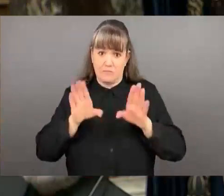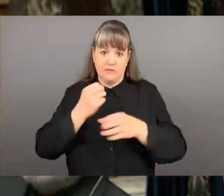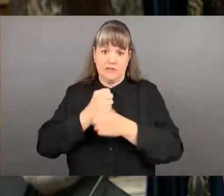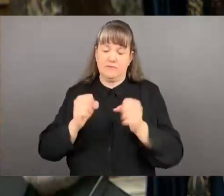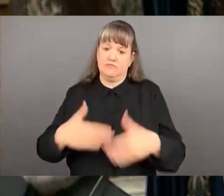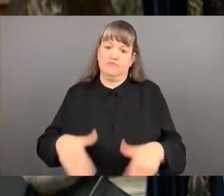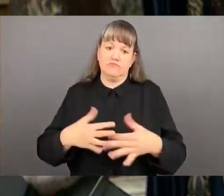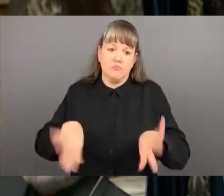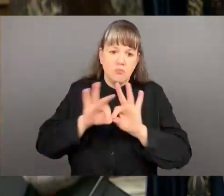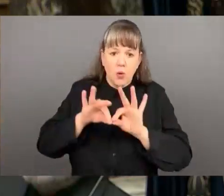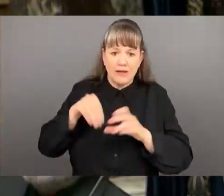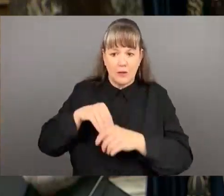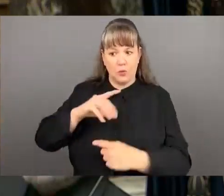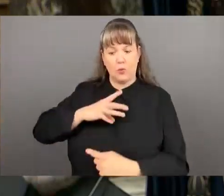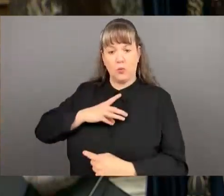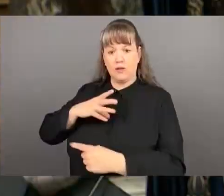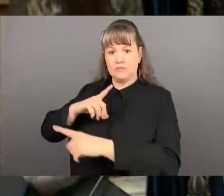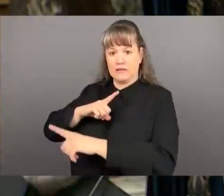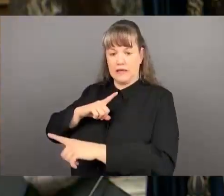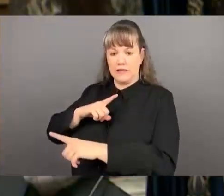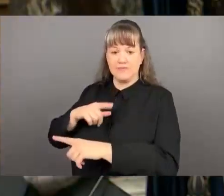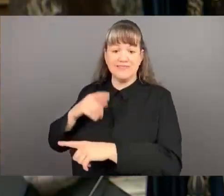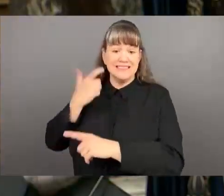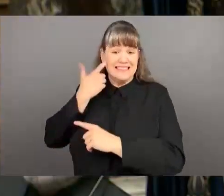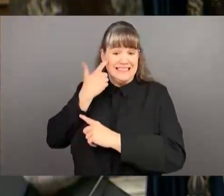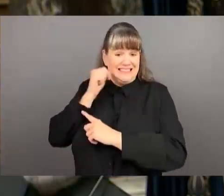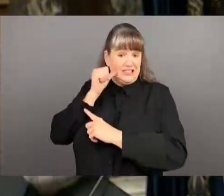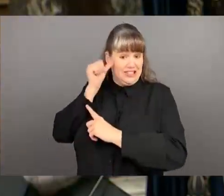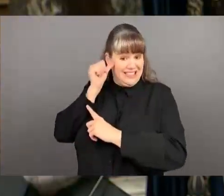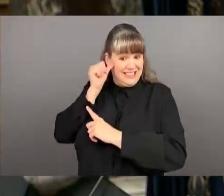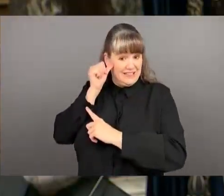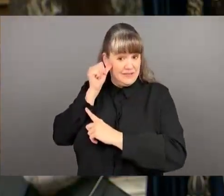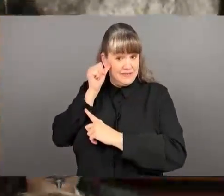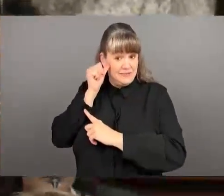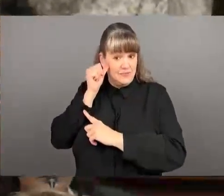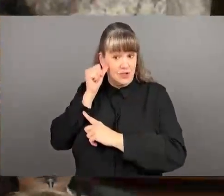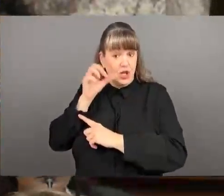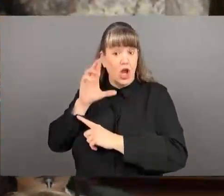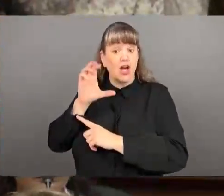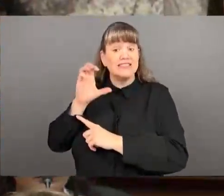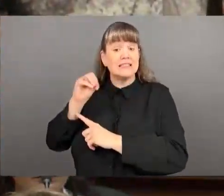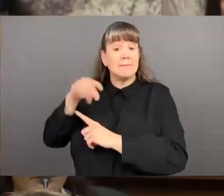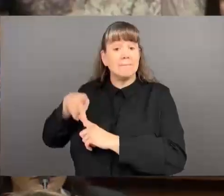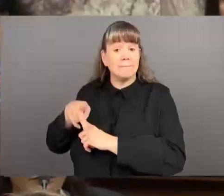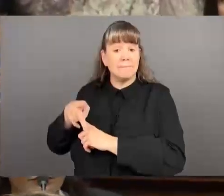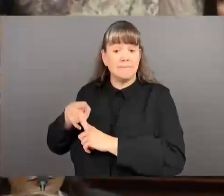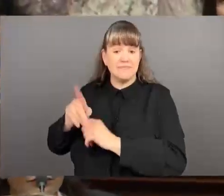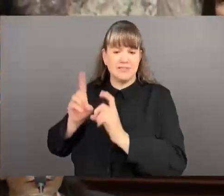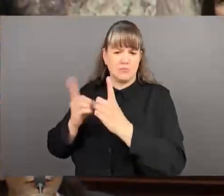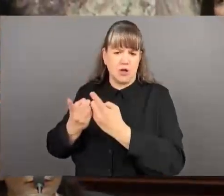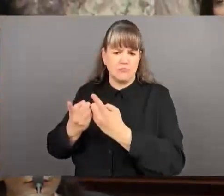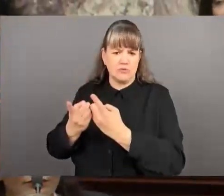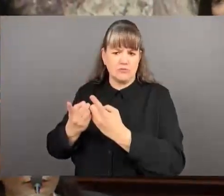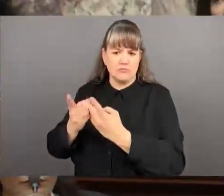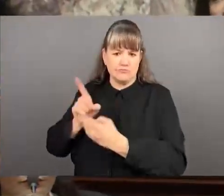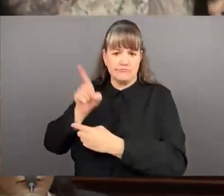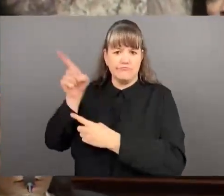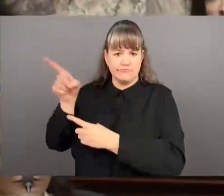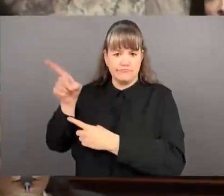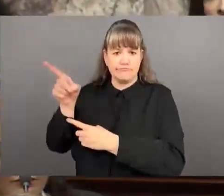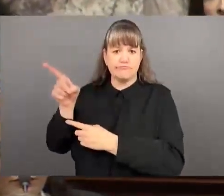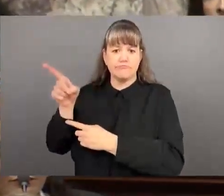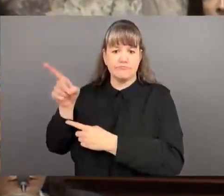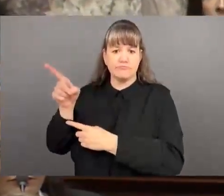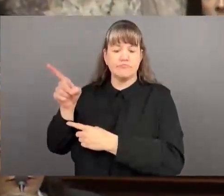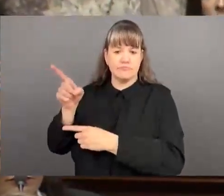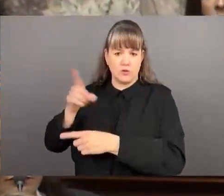as yesterday, the RCMP detachment in Williams Lake had a meeting with the service providers as well as